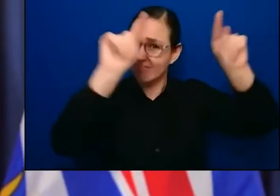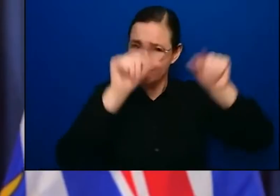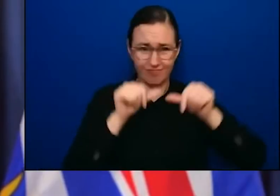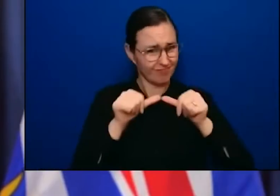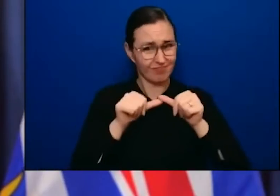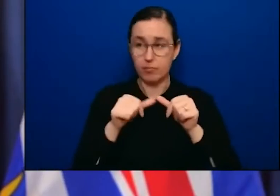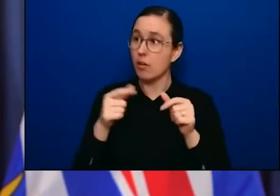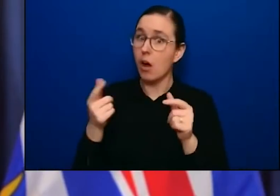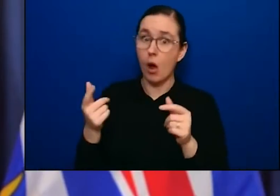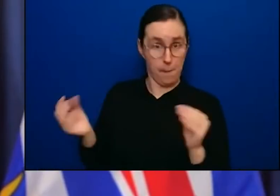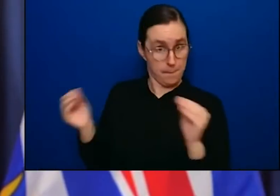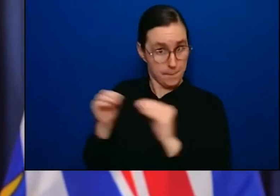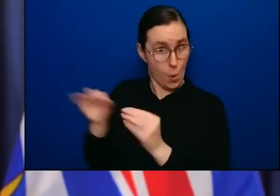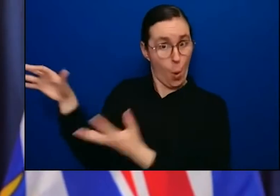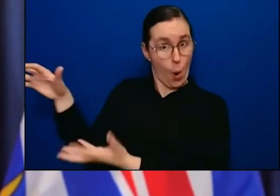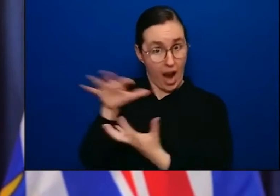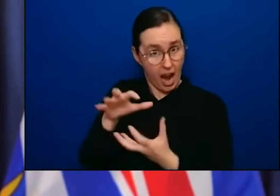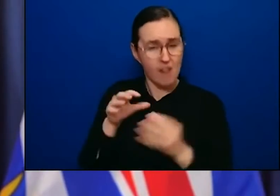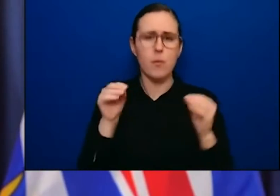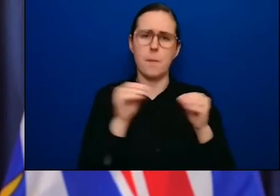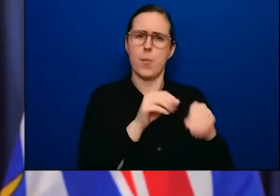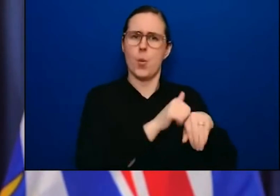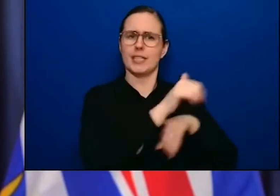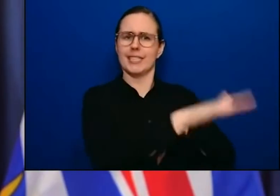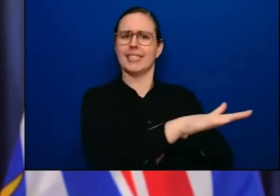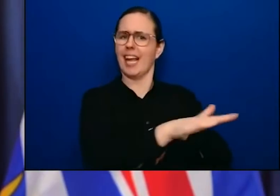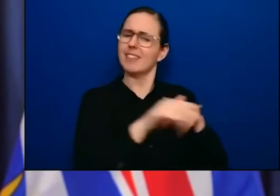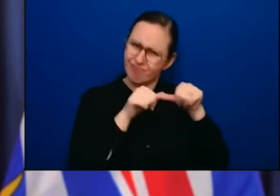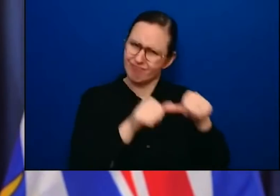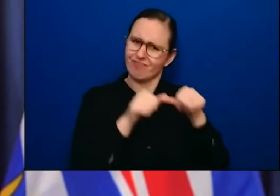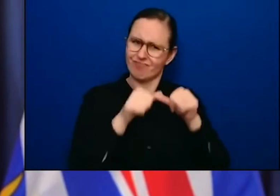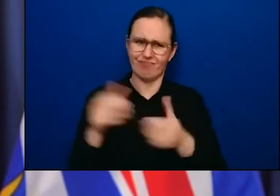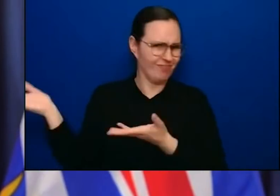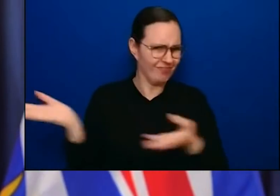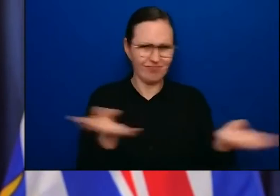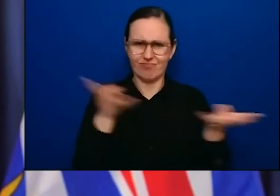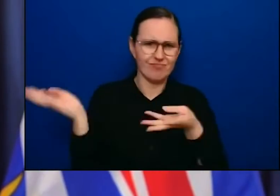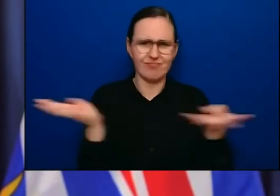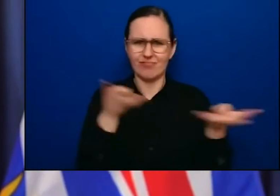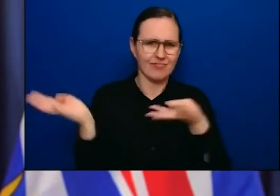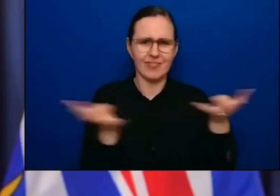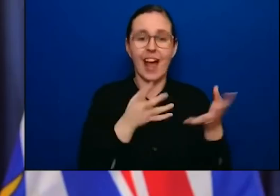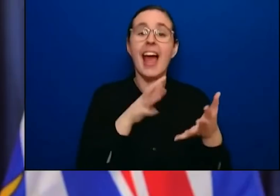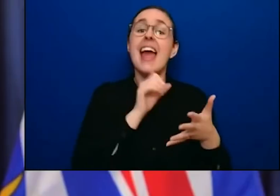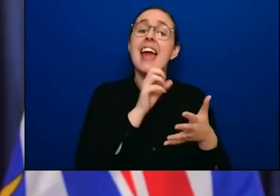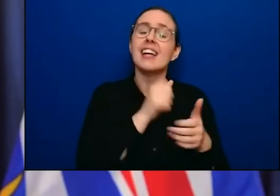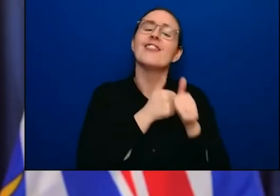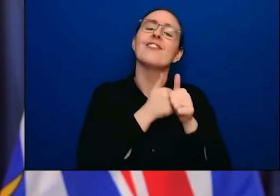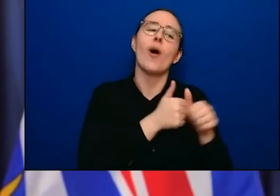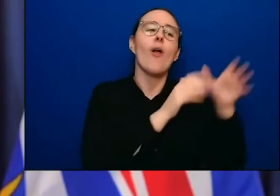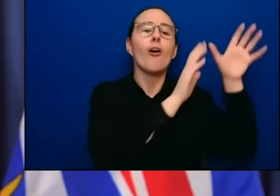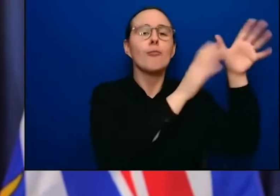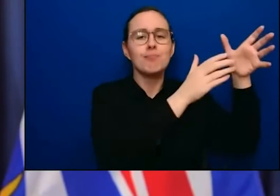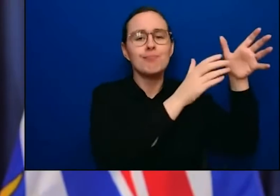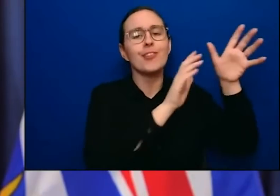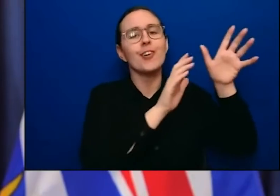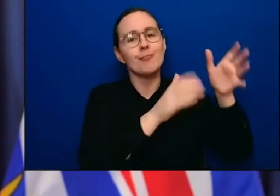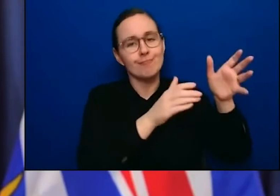out, and we'll be able to drop the age of where people will be accessible. So a lot of people will have access to rapid tests